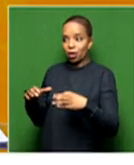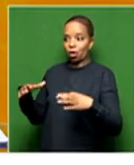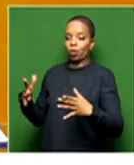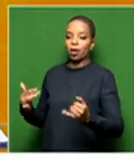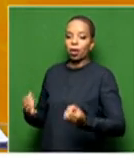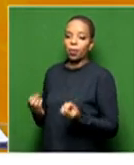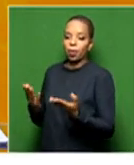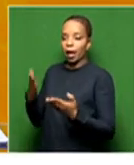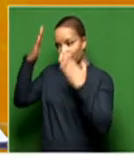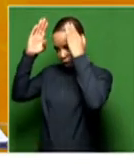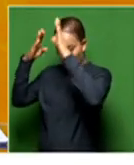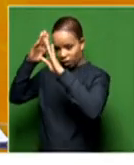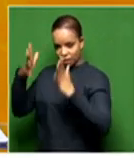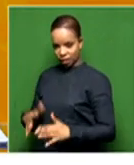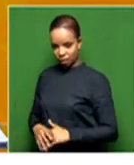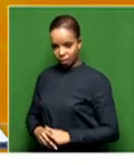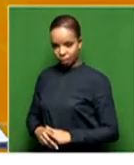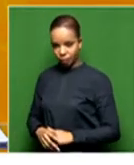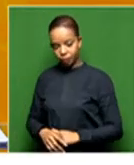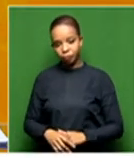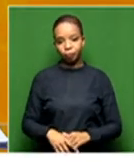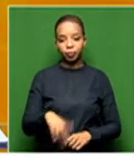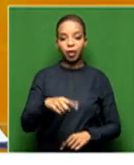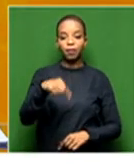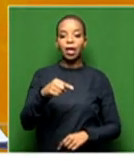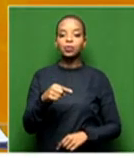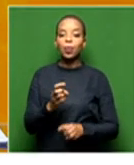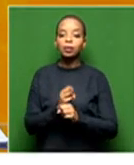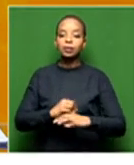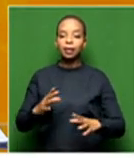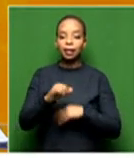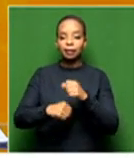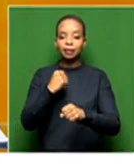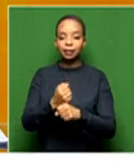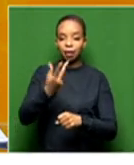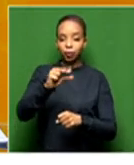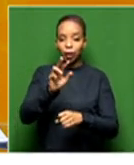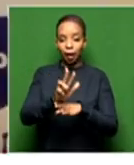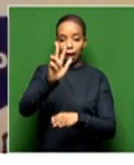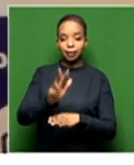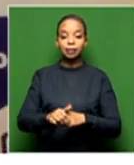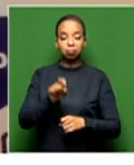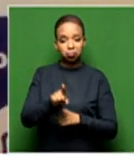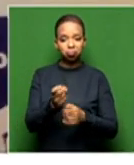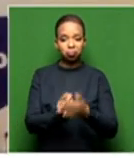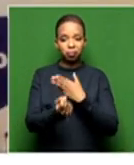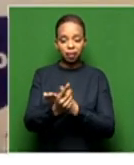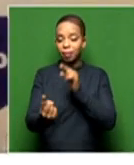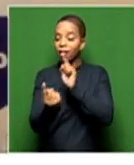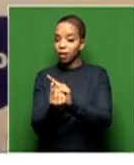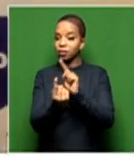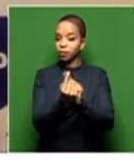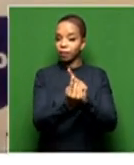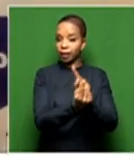Yeah, I mean, we ran the first show in 2018, and you know, that was a face-to-face event in Cape Town, and we